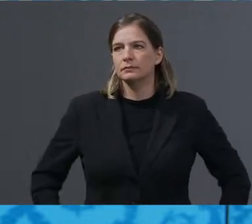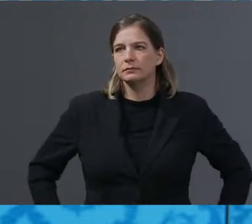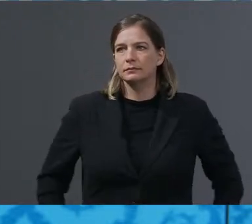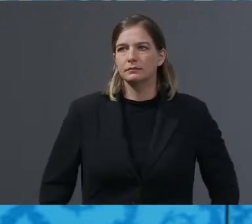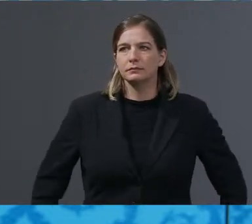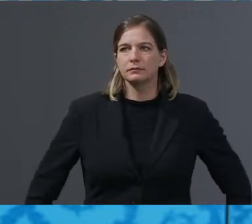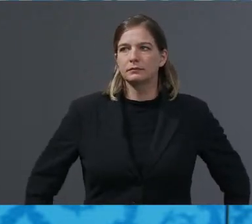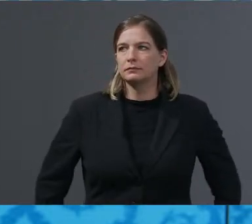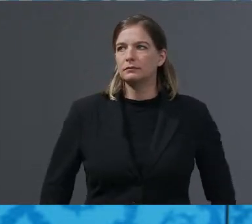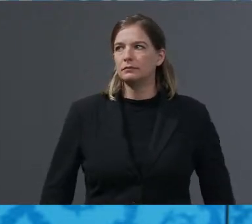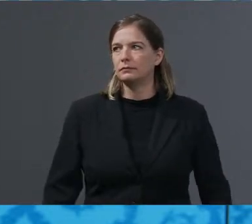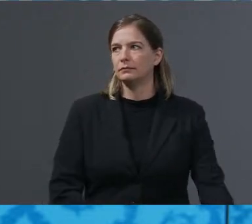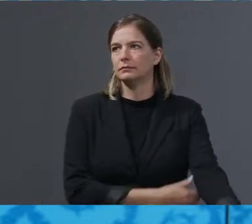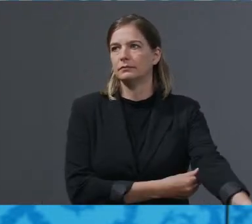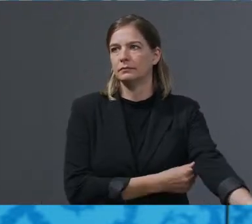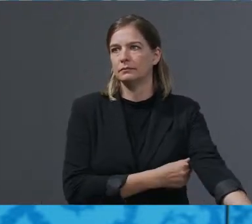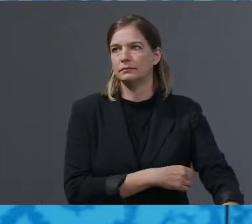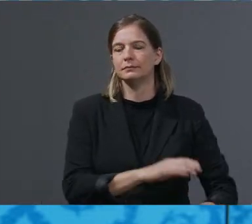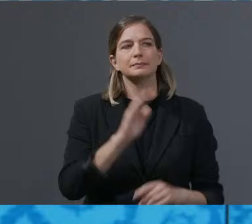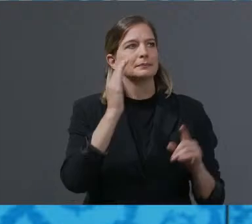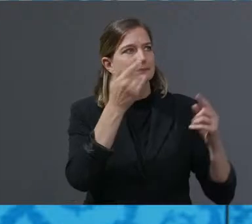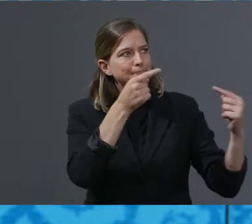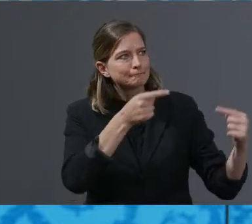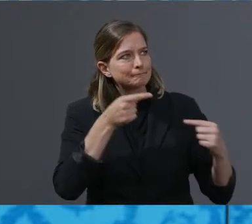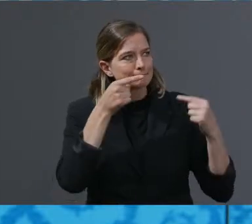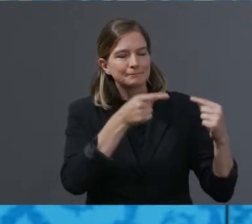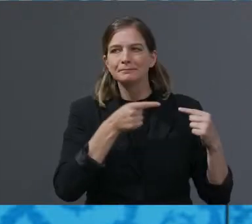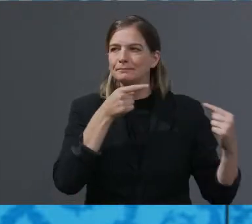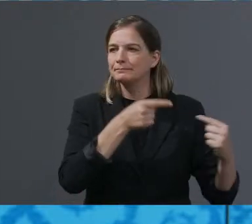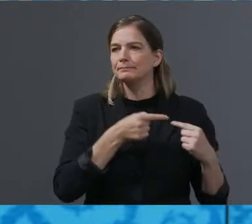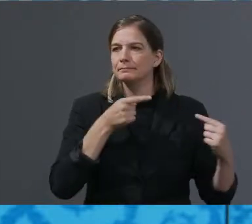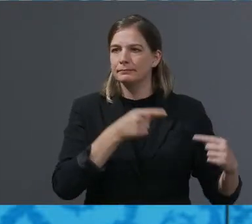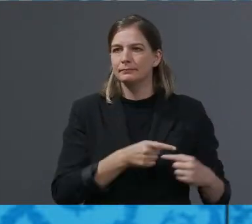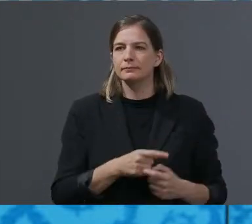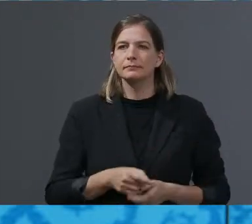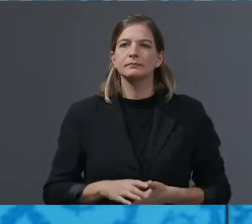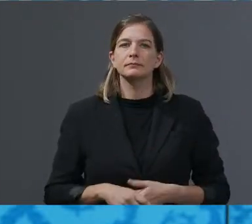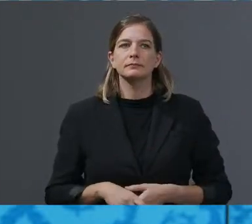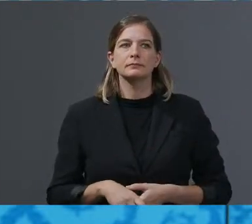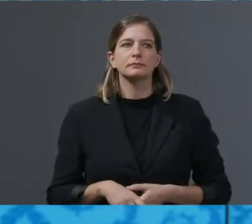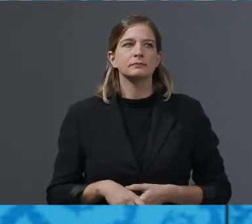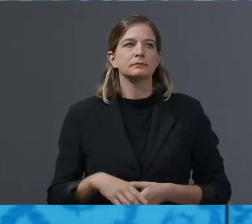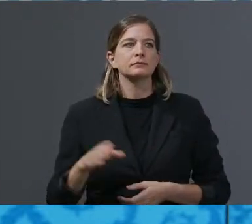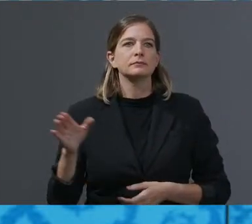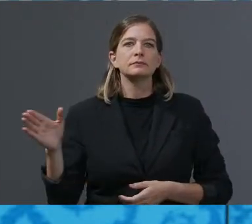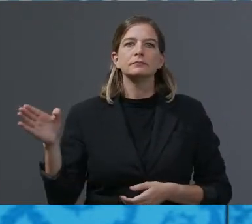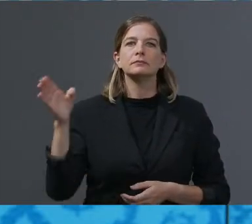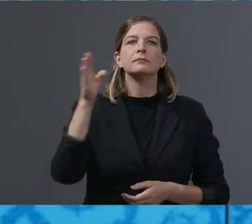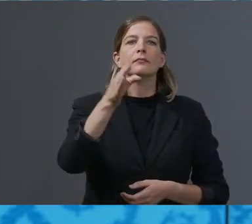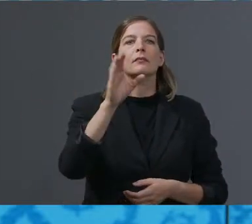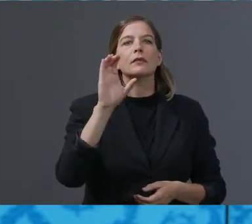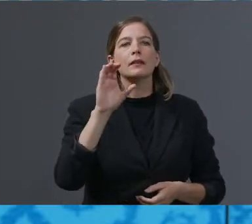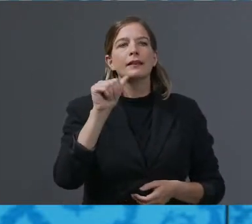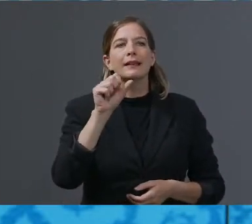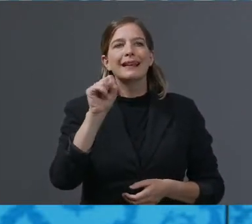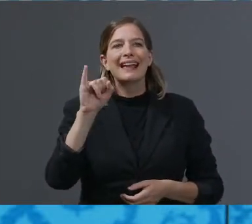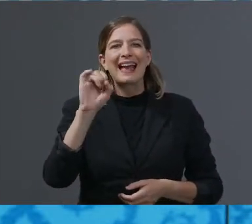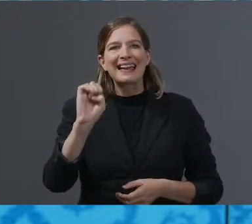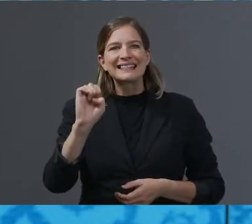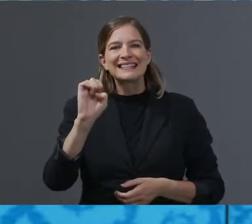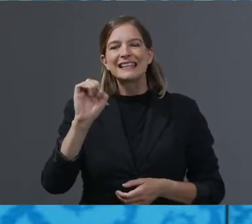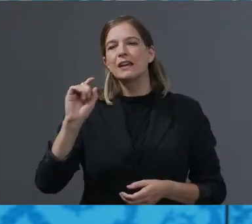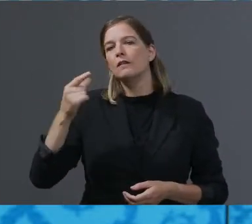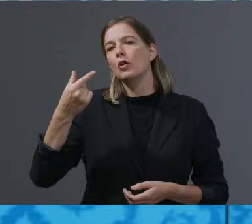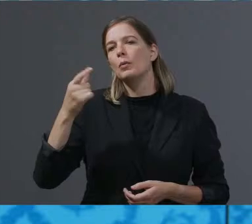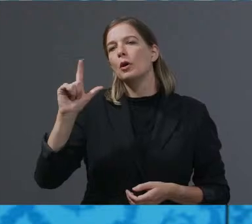Okay, if we're having trouble with... Yes, we're going to go to some people who have any questions. We're going to go to Cassie Tafoya from Globe